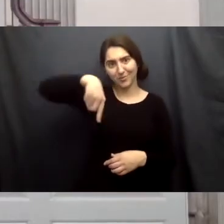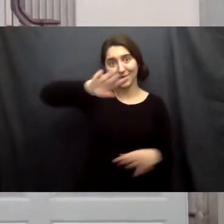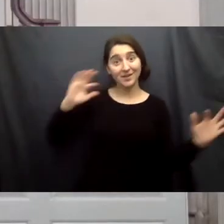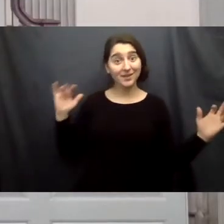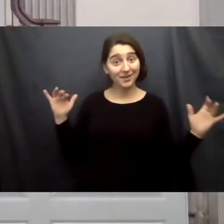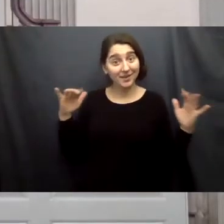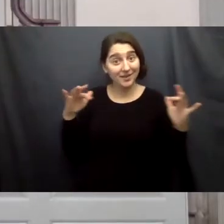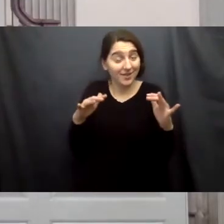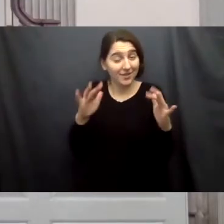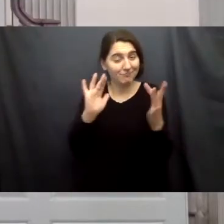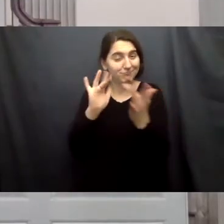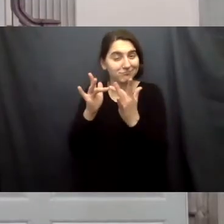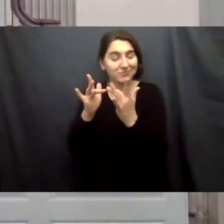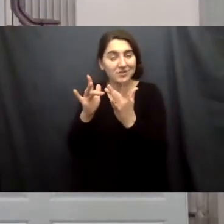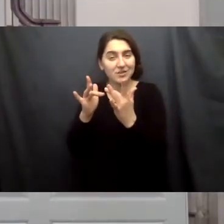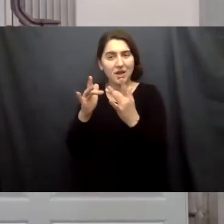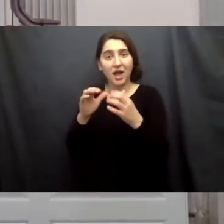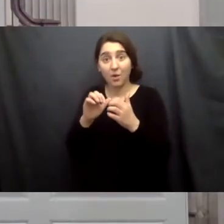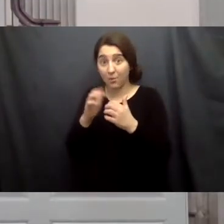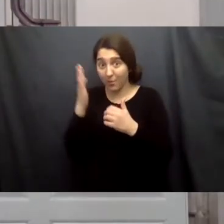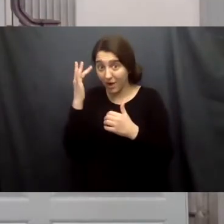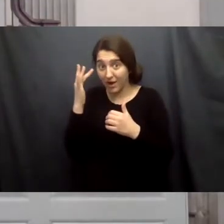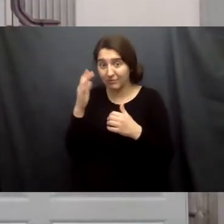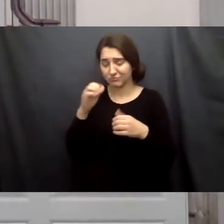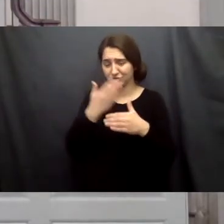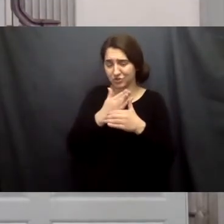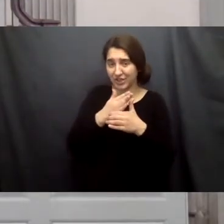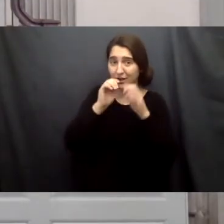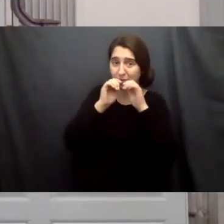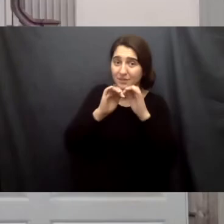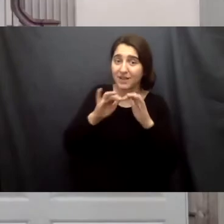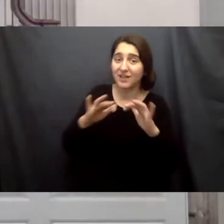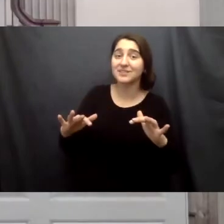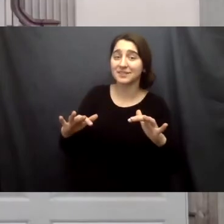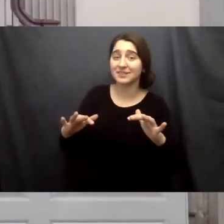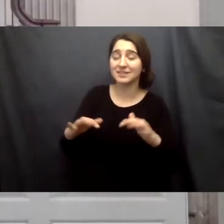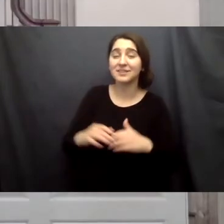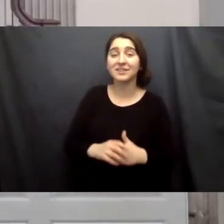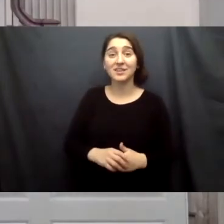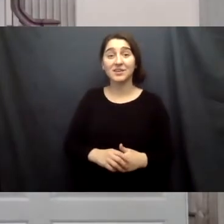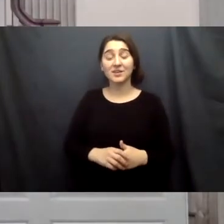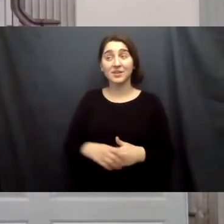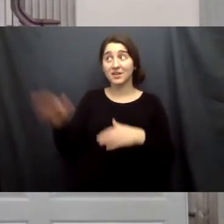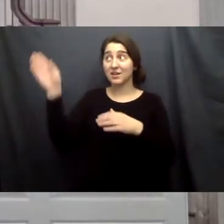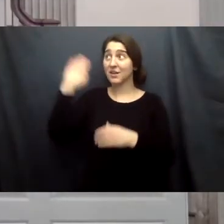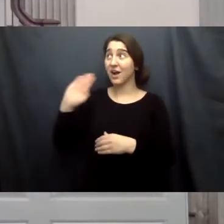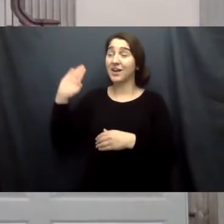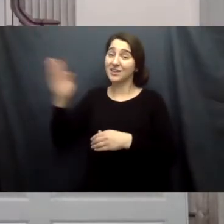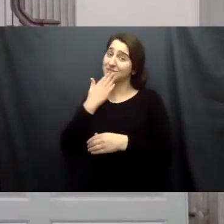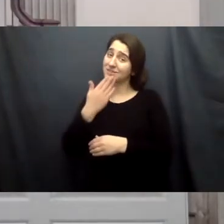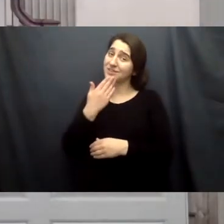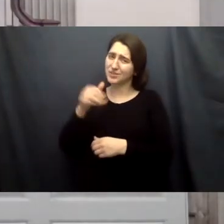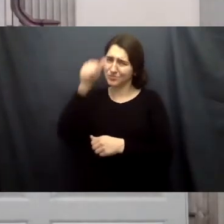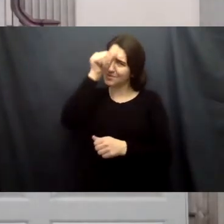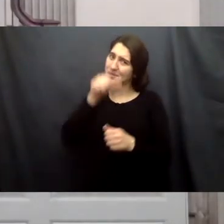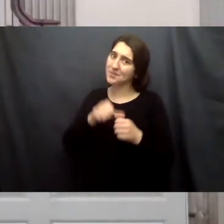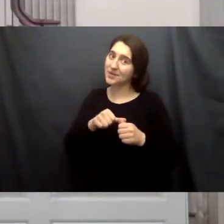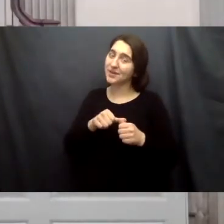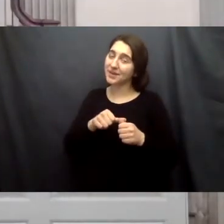We gather to remember, to share, and to bless. We remember the goodness of